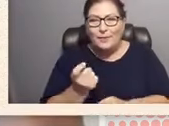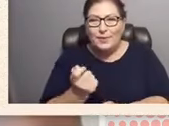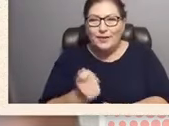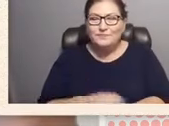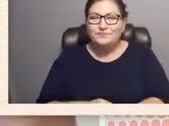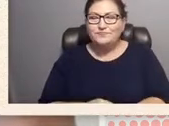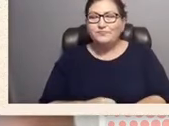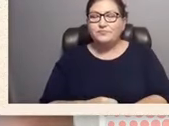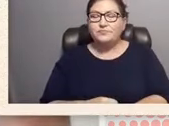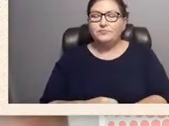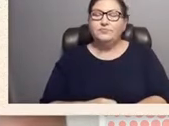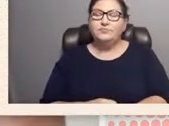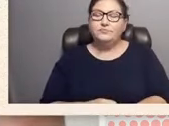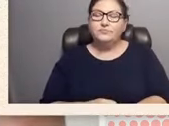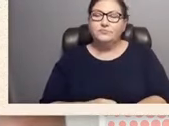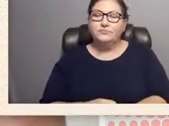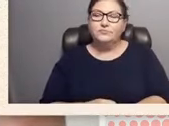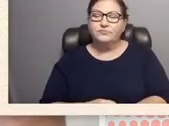How